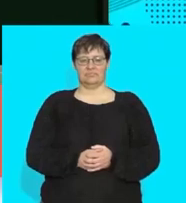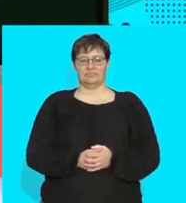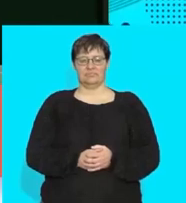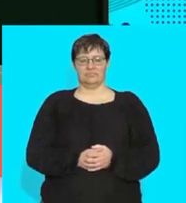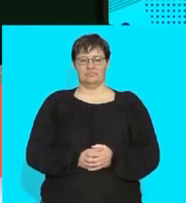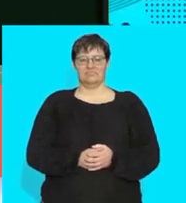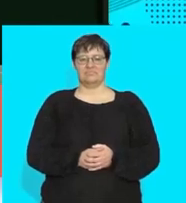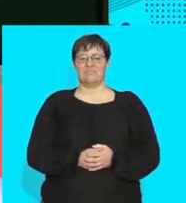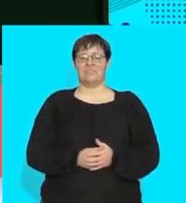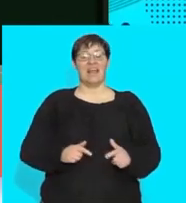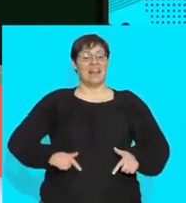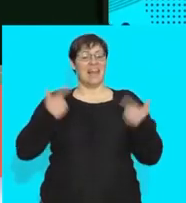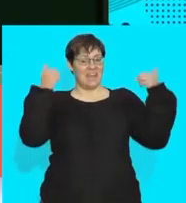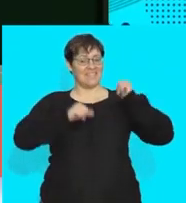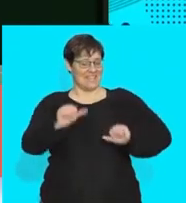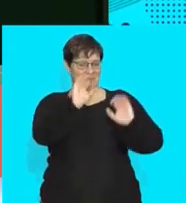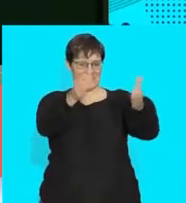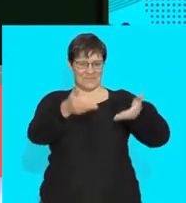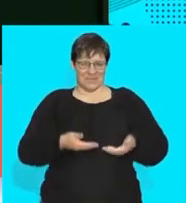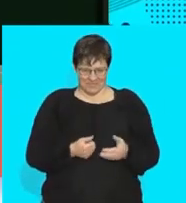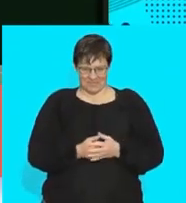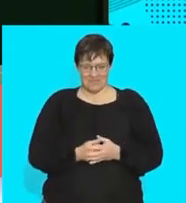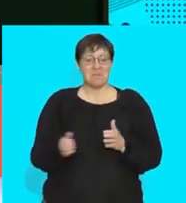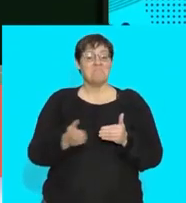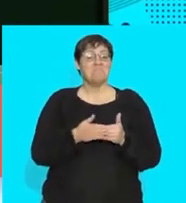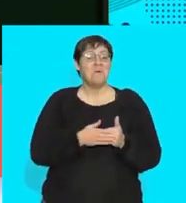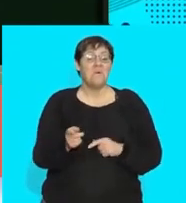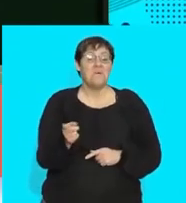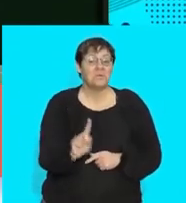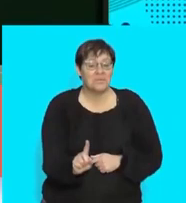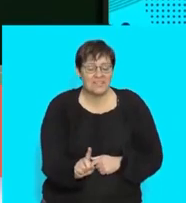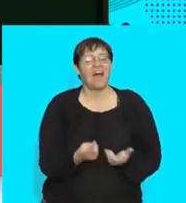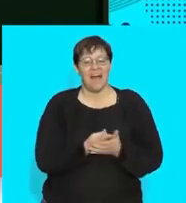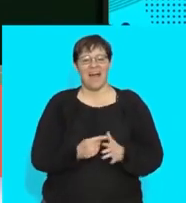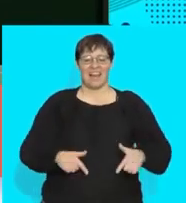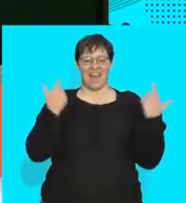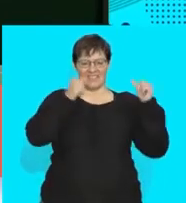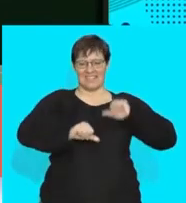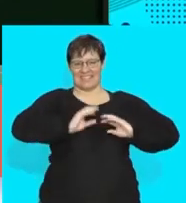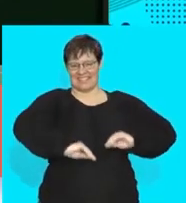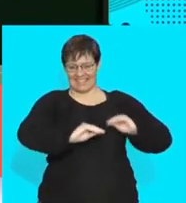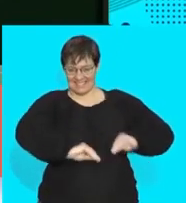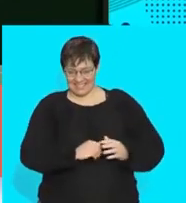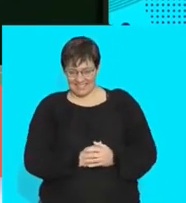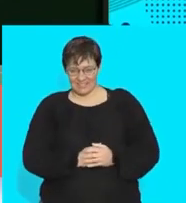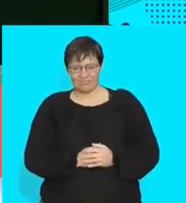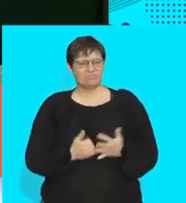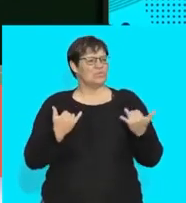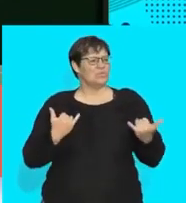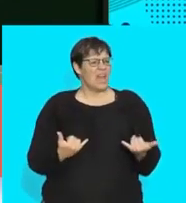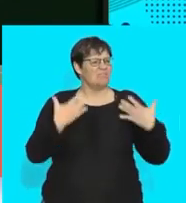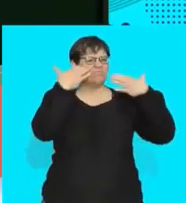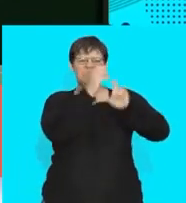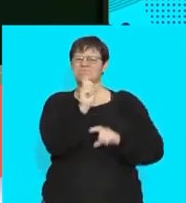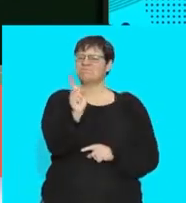Welcome, Life Sciences. Welcome to another exciting life science lesson. Today we're going to do a bit of a